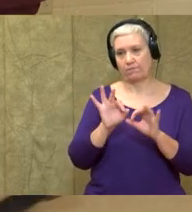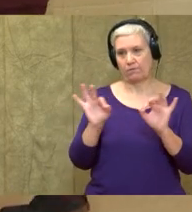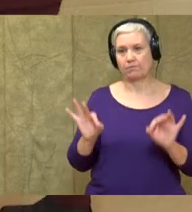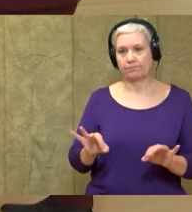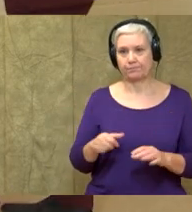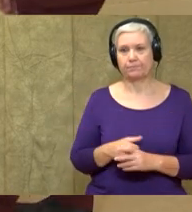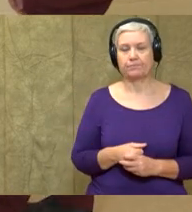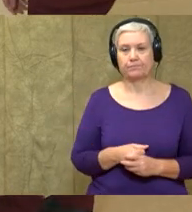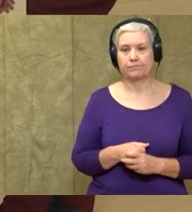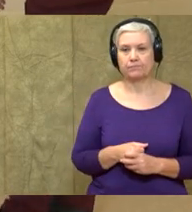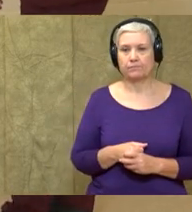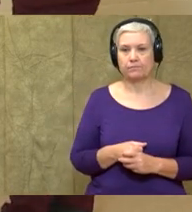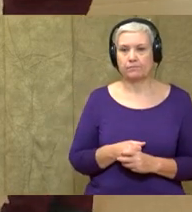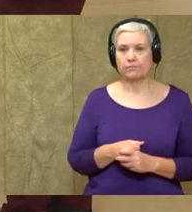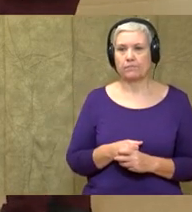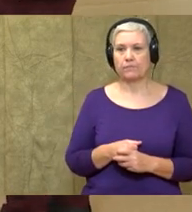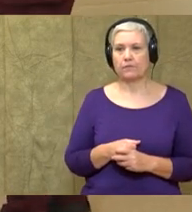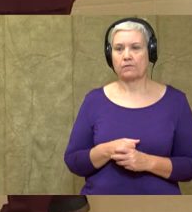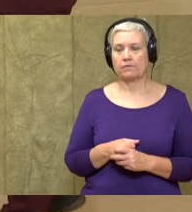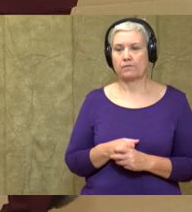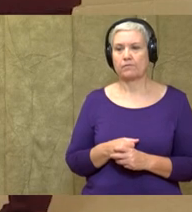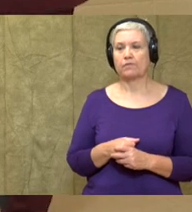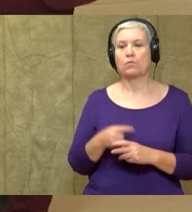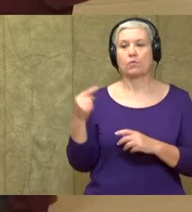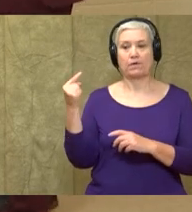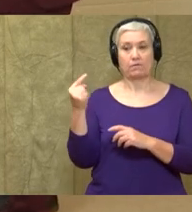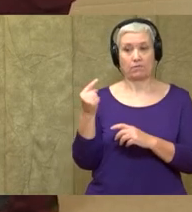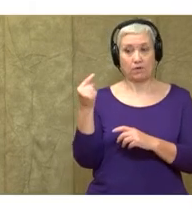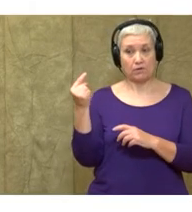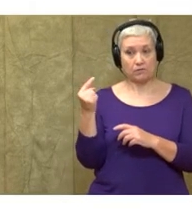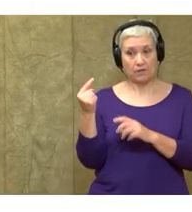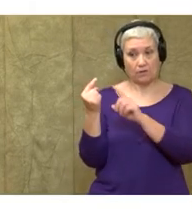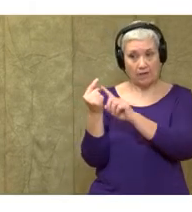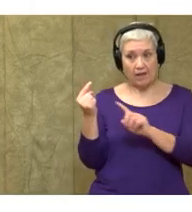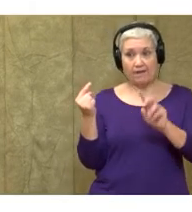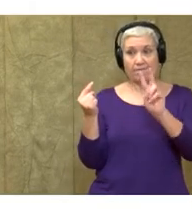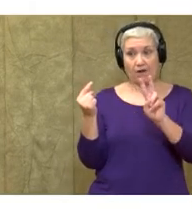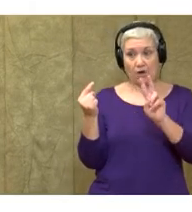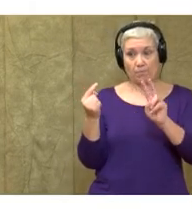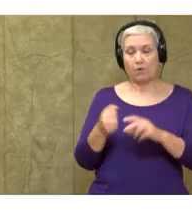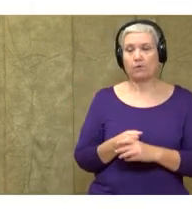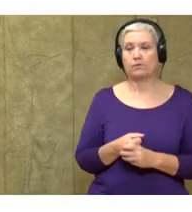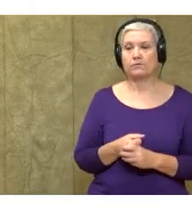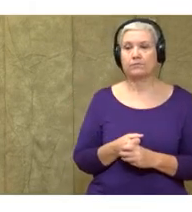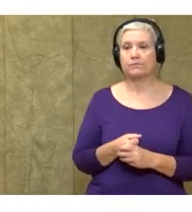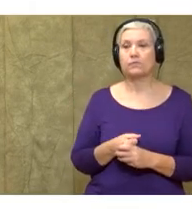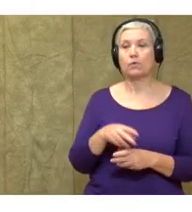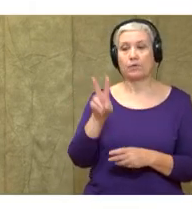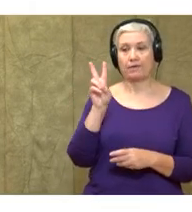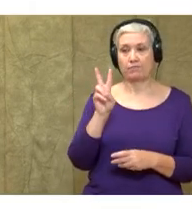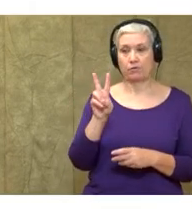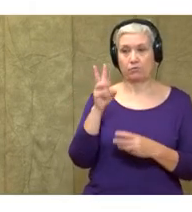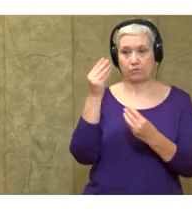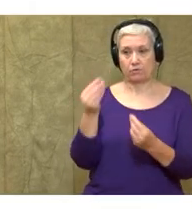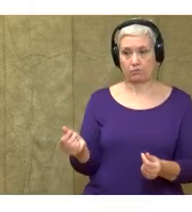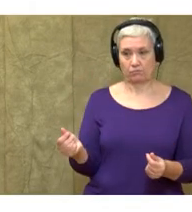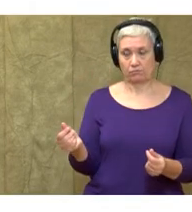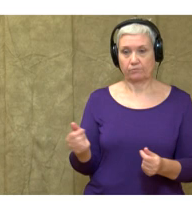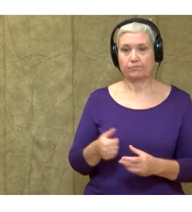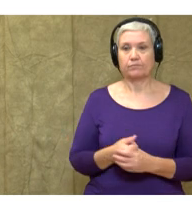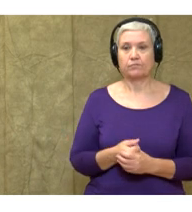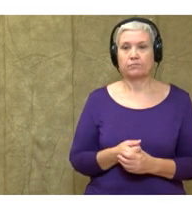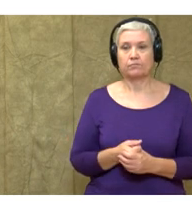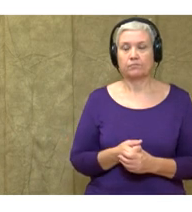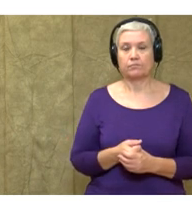are available to us, we've isolated the variable using inverse operations where we have two solutions.